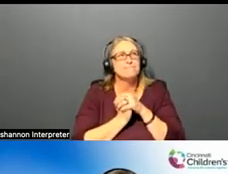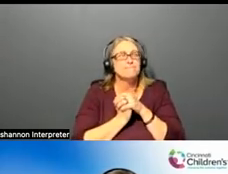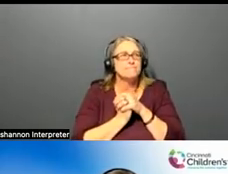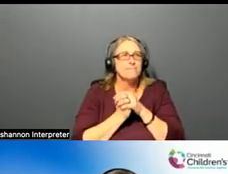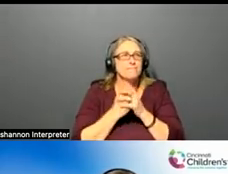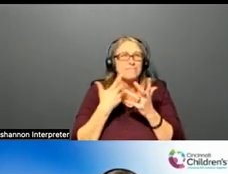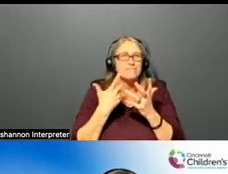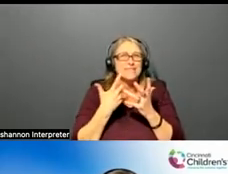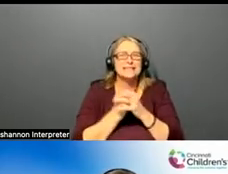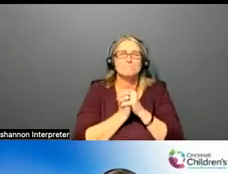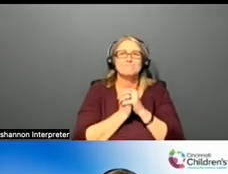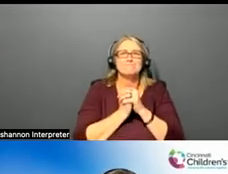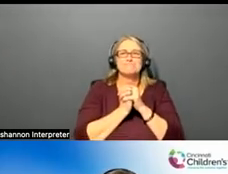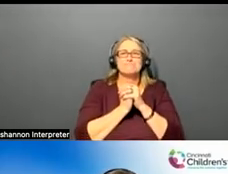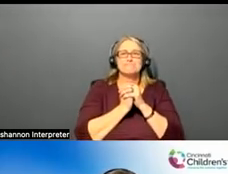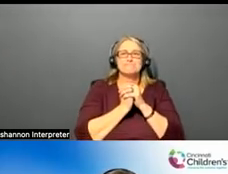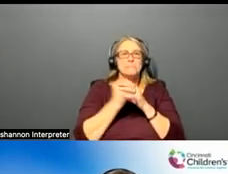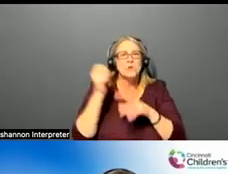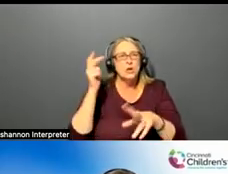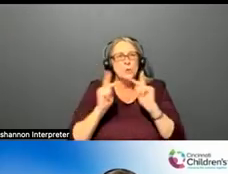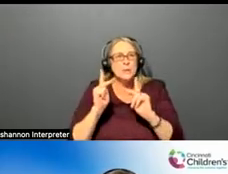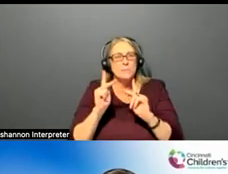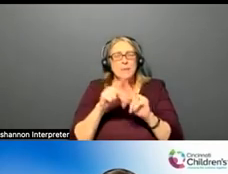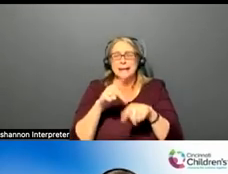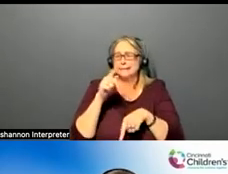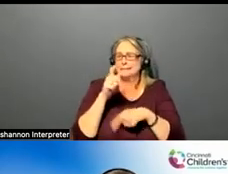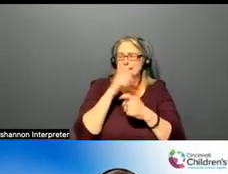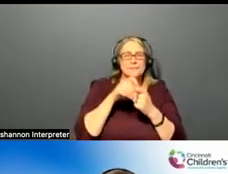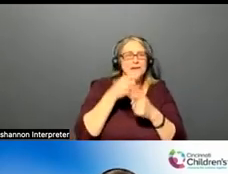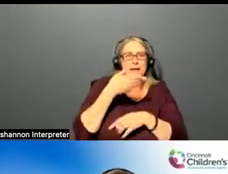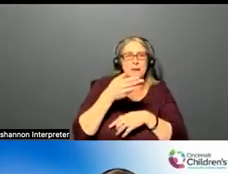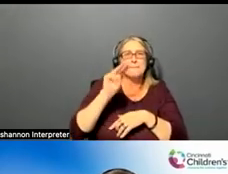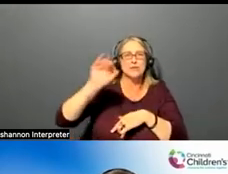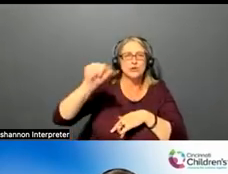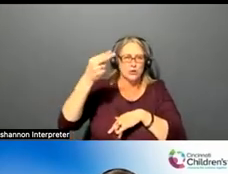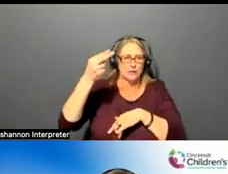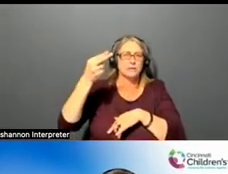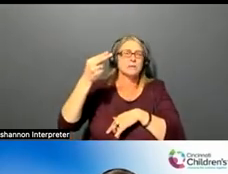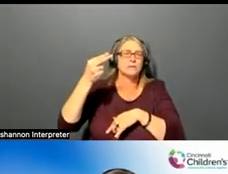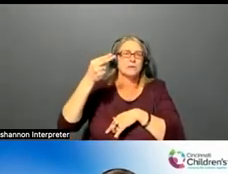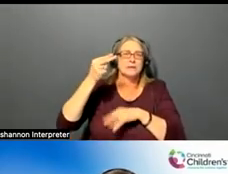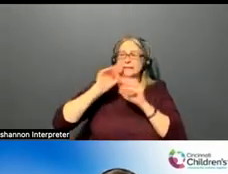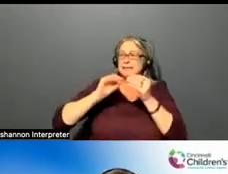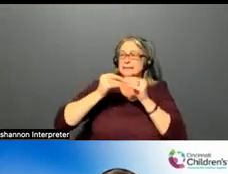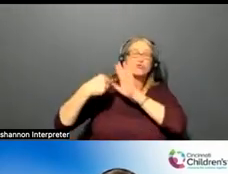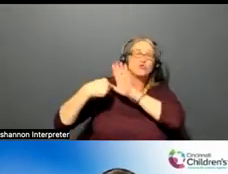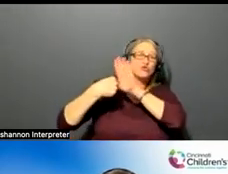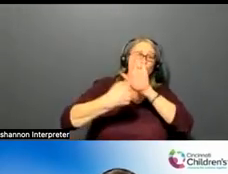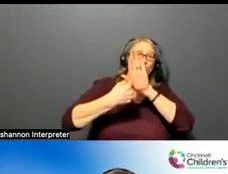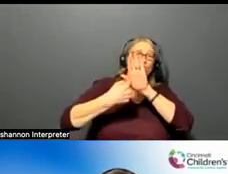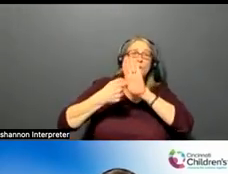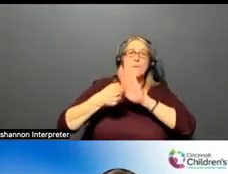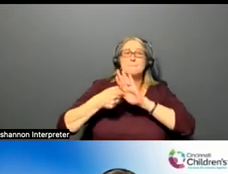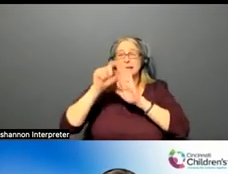the disabled people, and particularly here in Michigan, you know, they say that statistics showed, the state of Michigan have